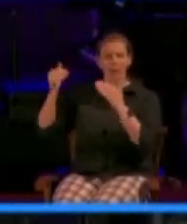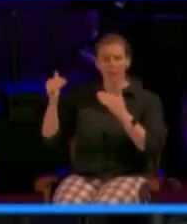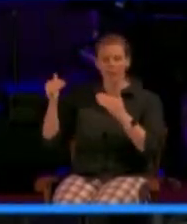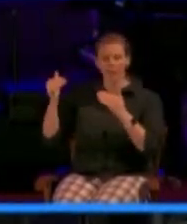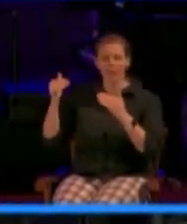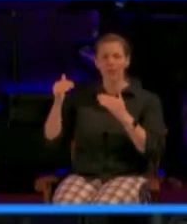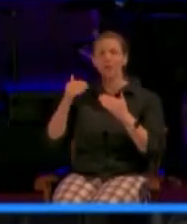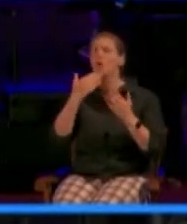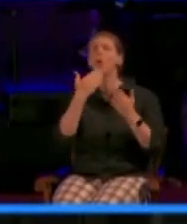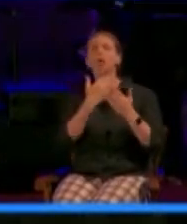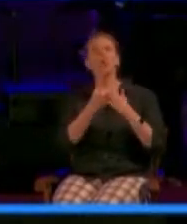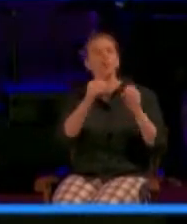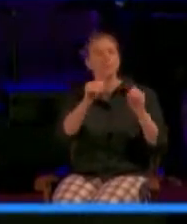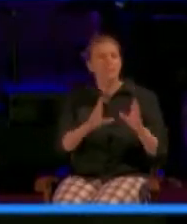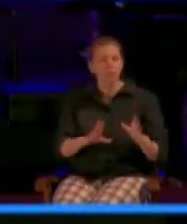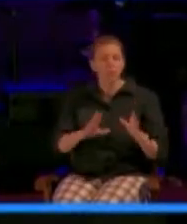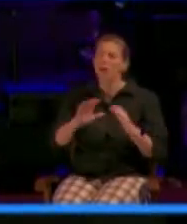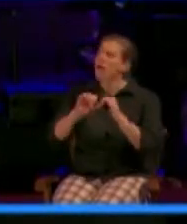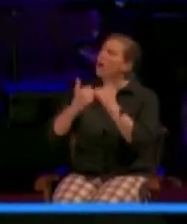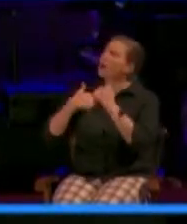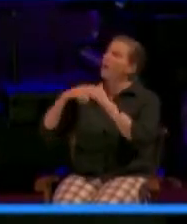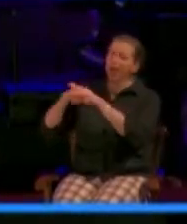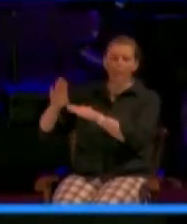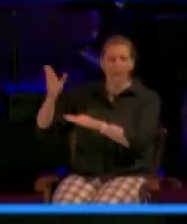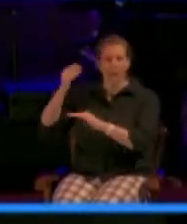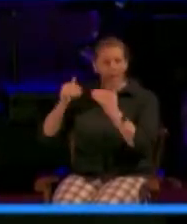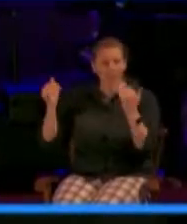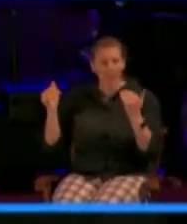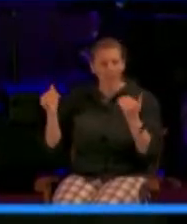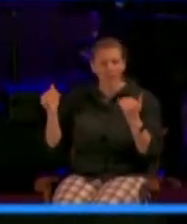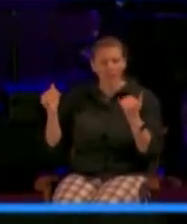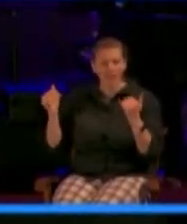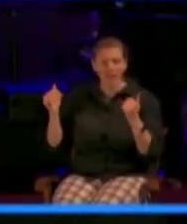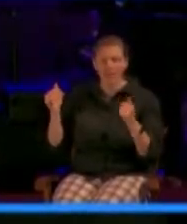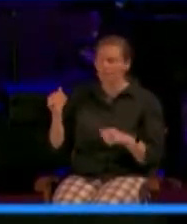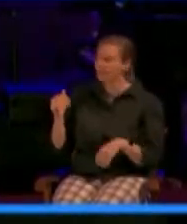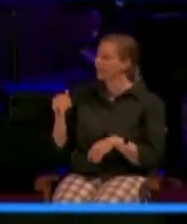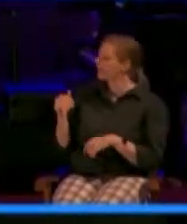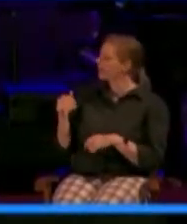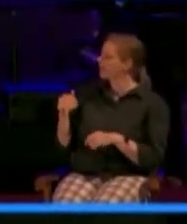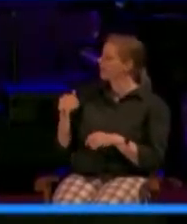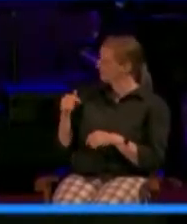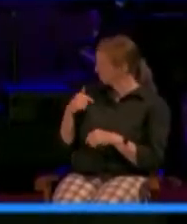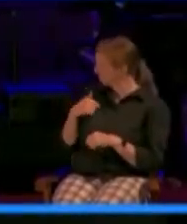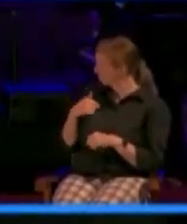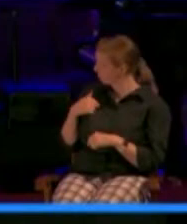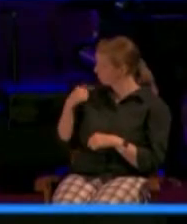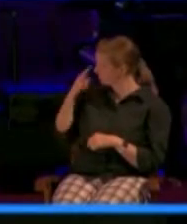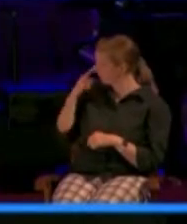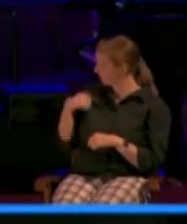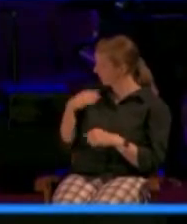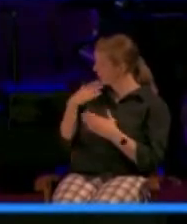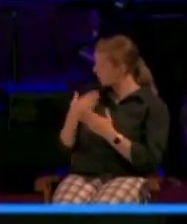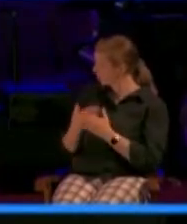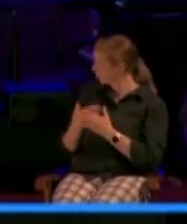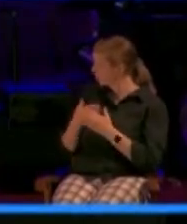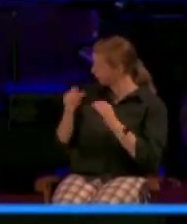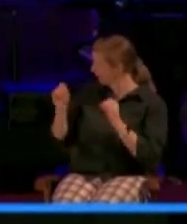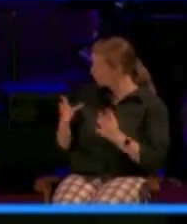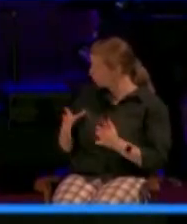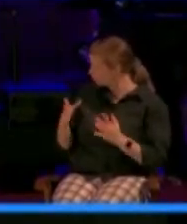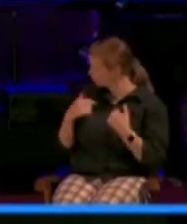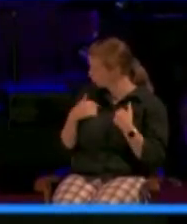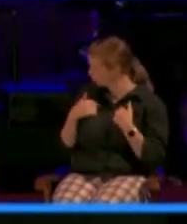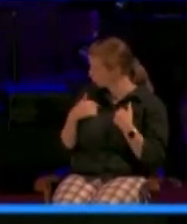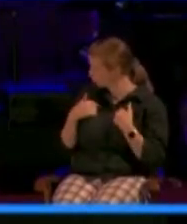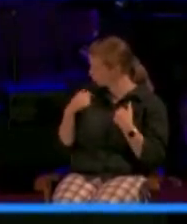teacher. Well, that's okay by me. You know, I don't get that very often. So if you tell me, good, okay, I'm going with that. Now,